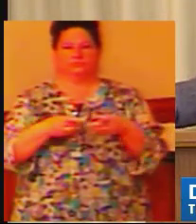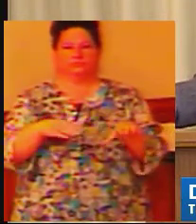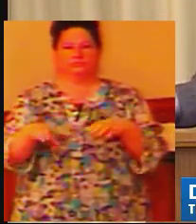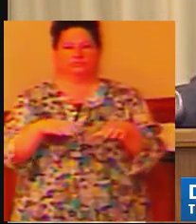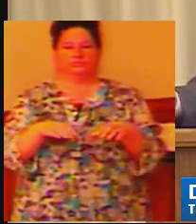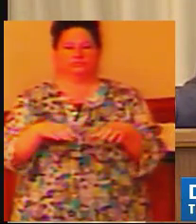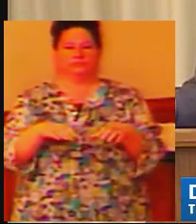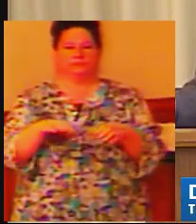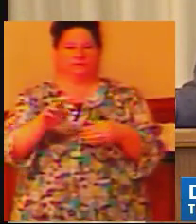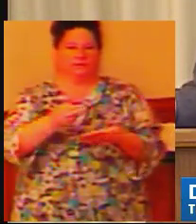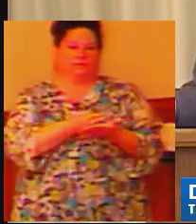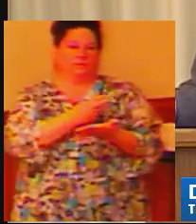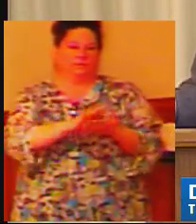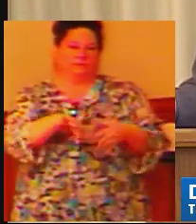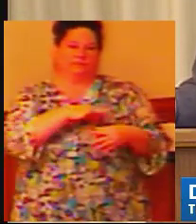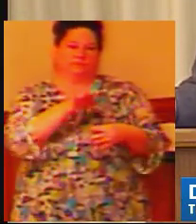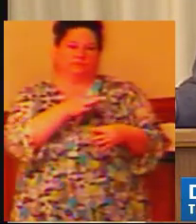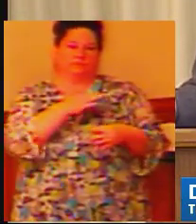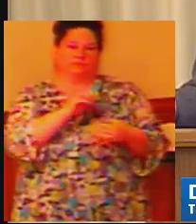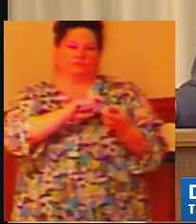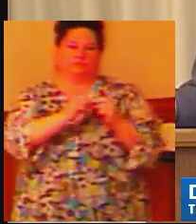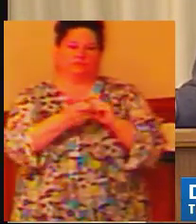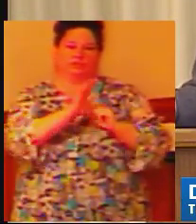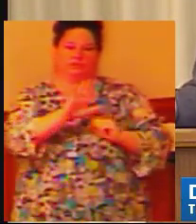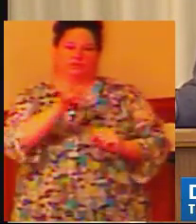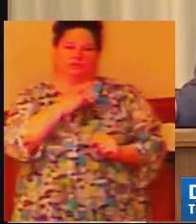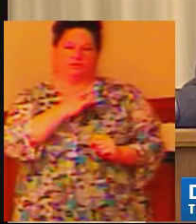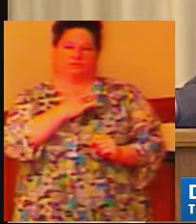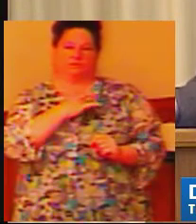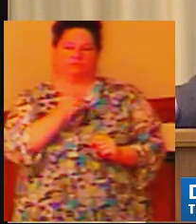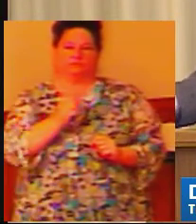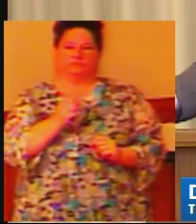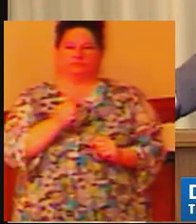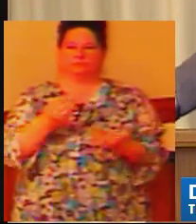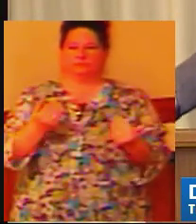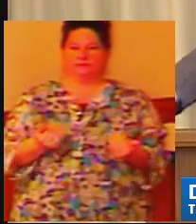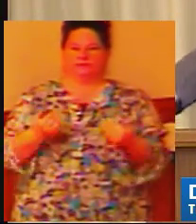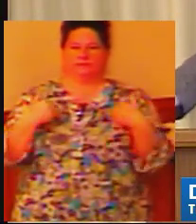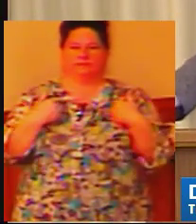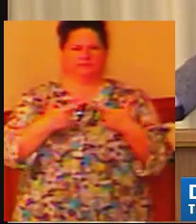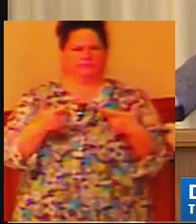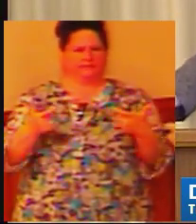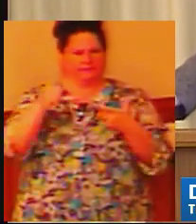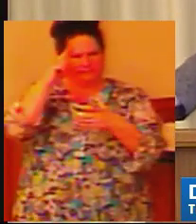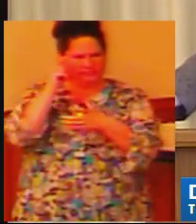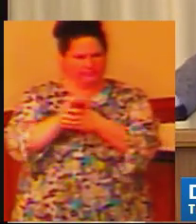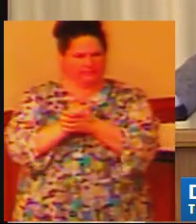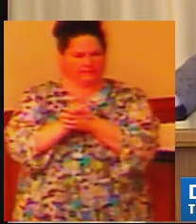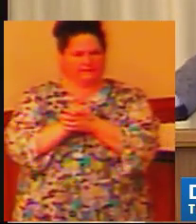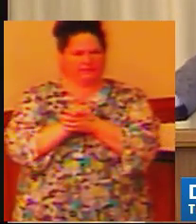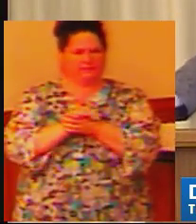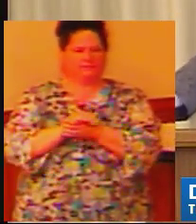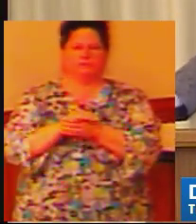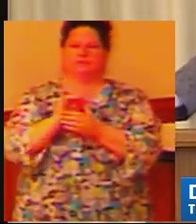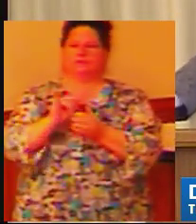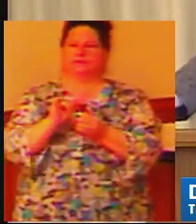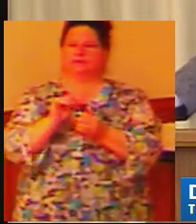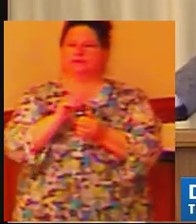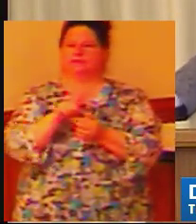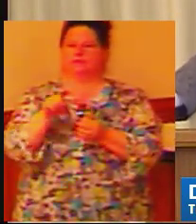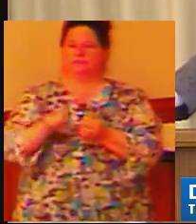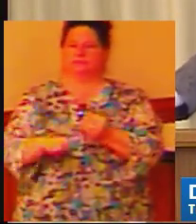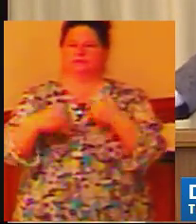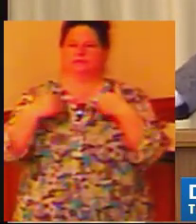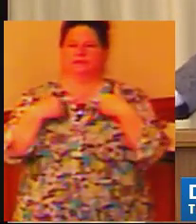to change their heart. So there's a big belief going around about that you have to have the